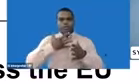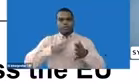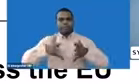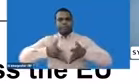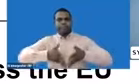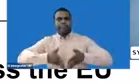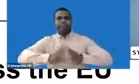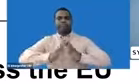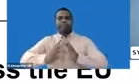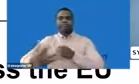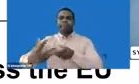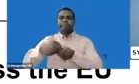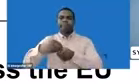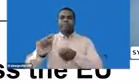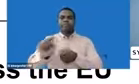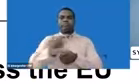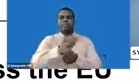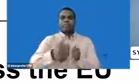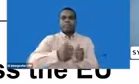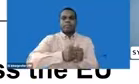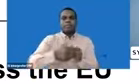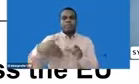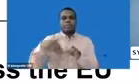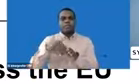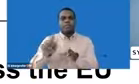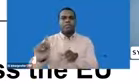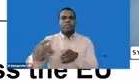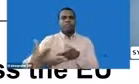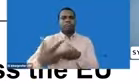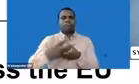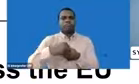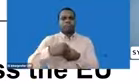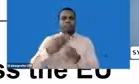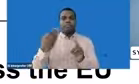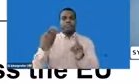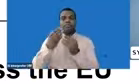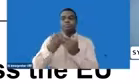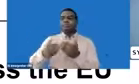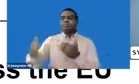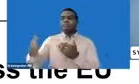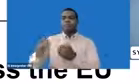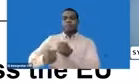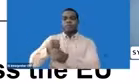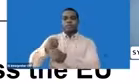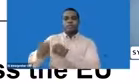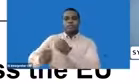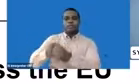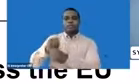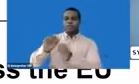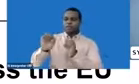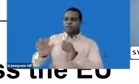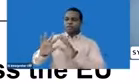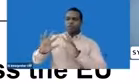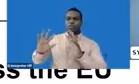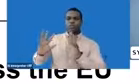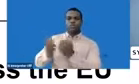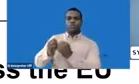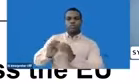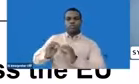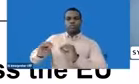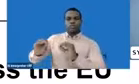an international camp on communication and computers for blind and partially sighted youth. And these actions could